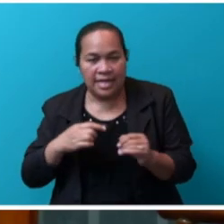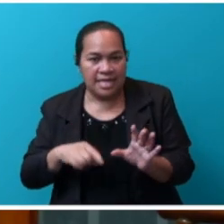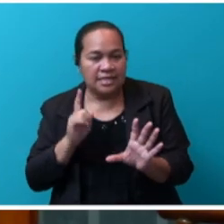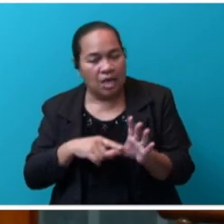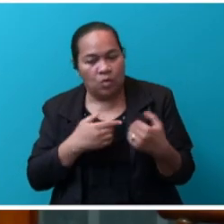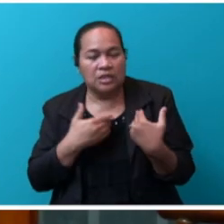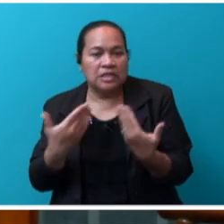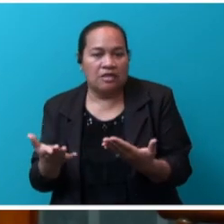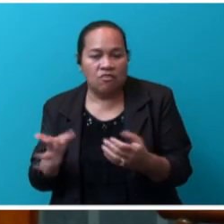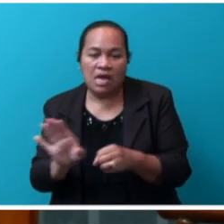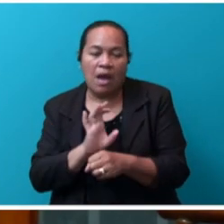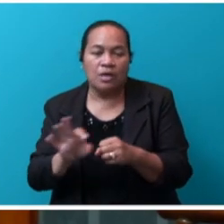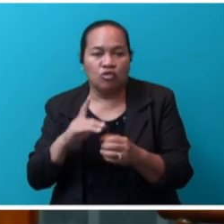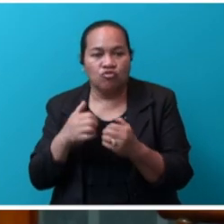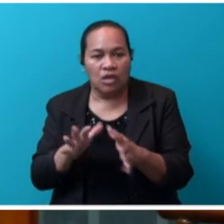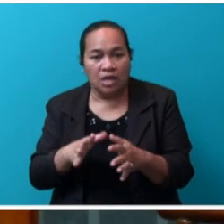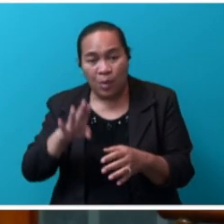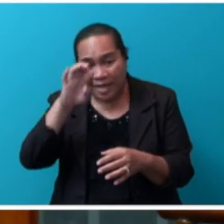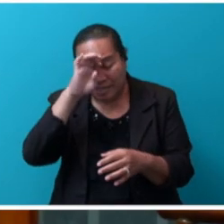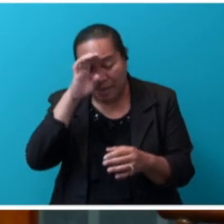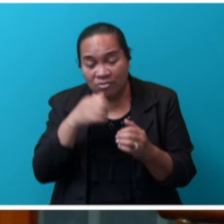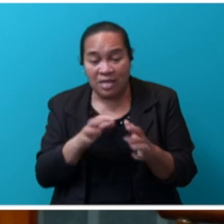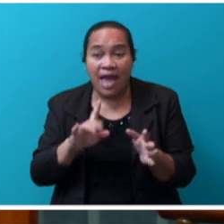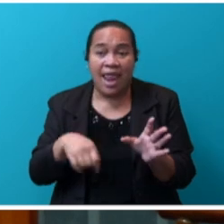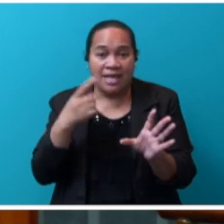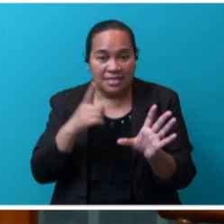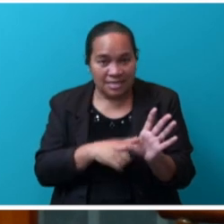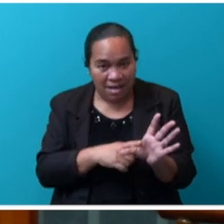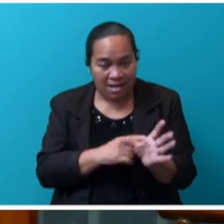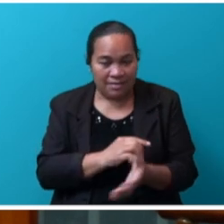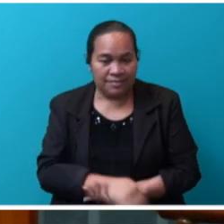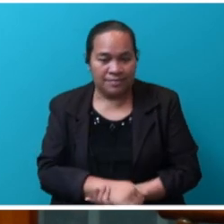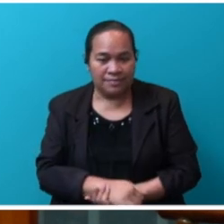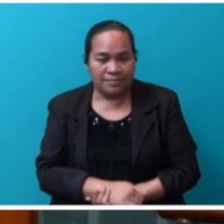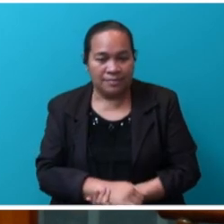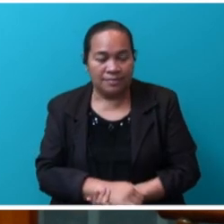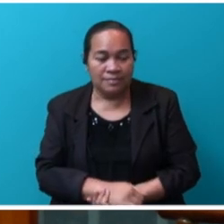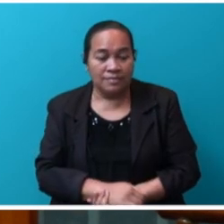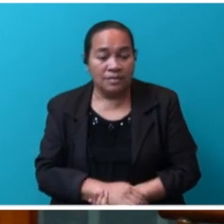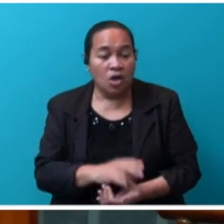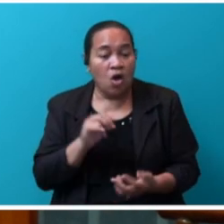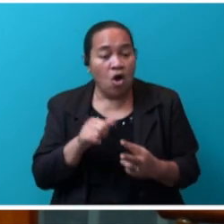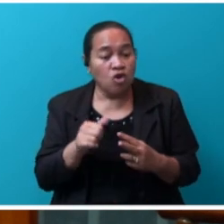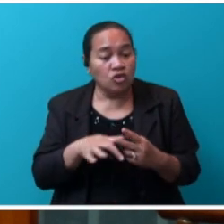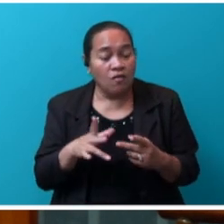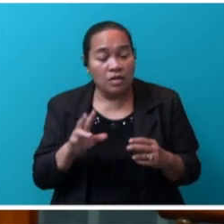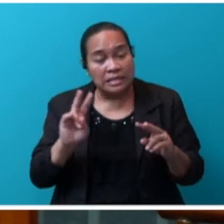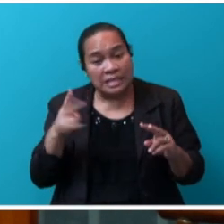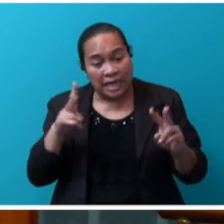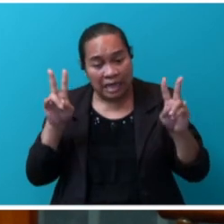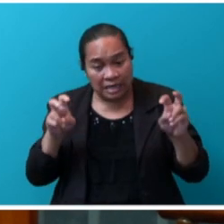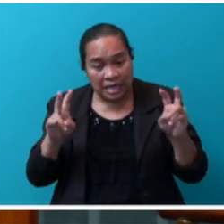are anticipated to begin in the next financial year. The second is on the Healthy Oceans and Water